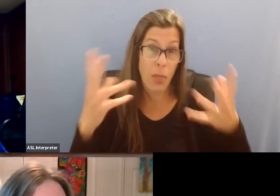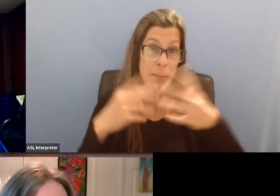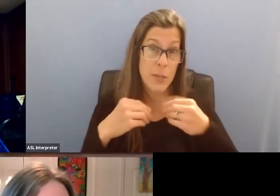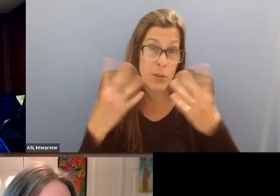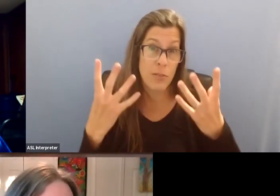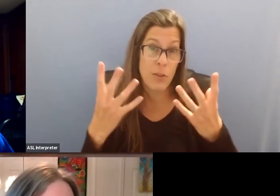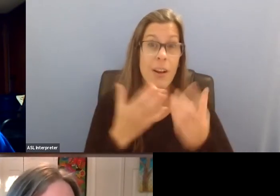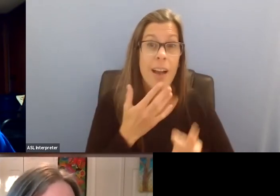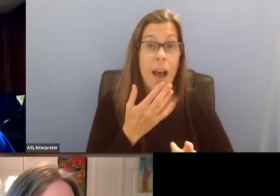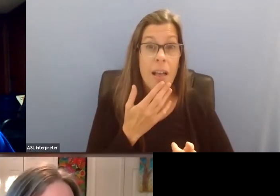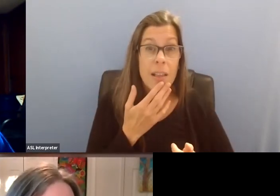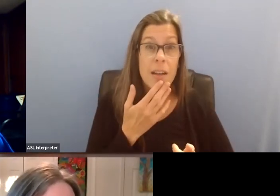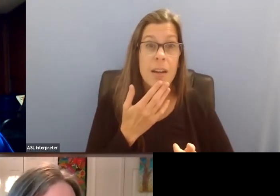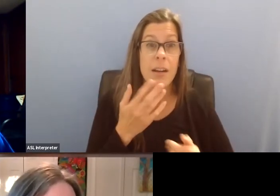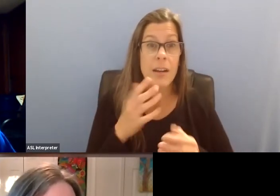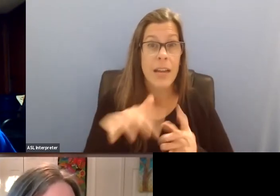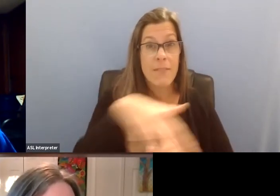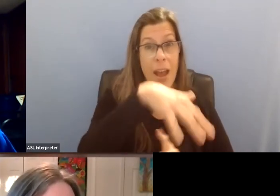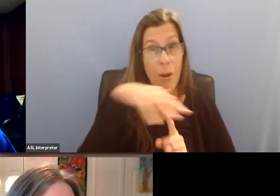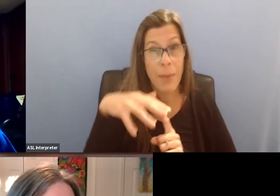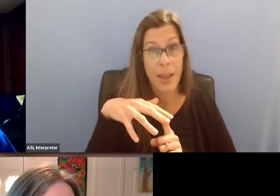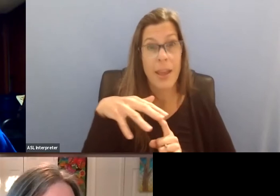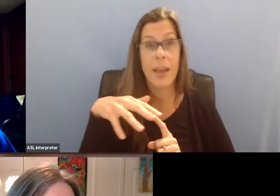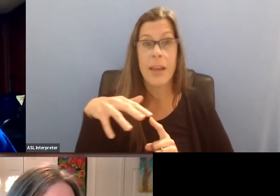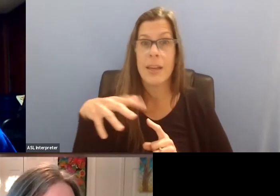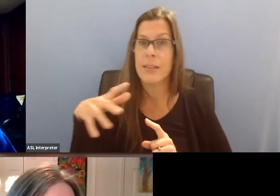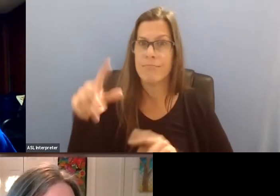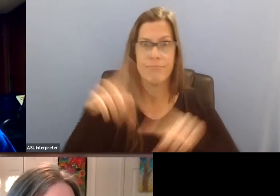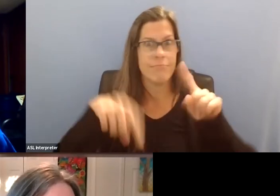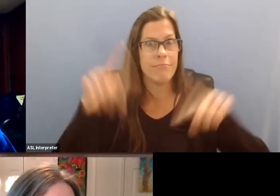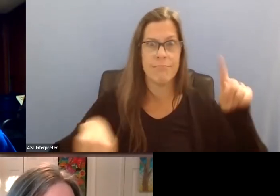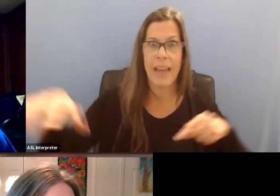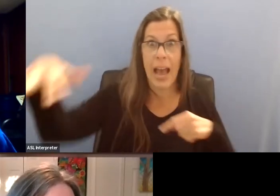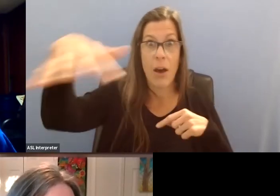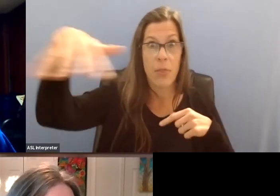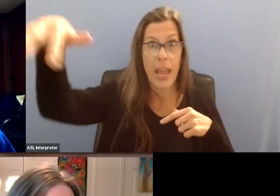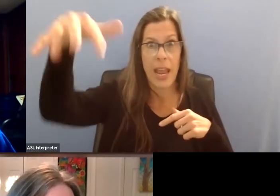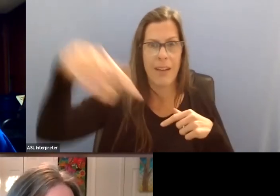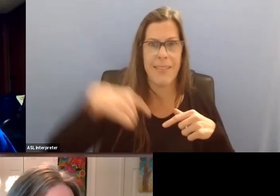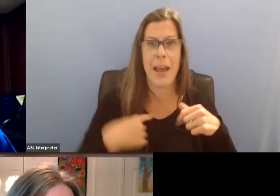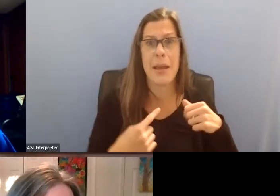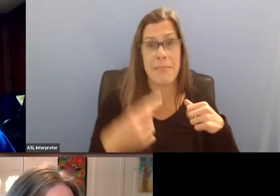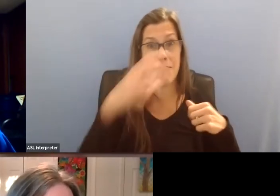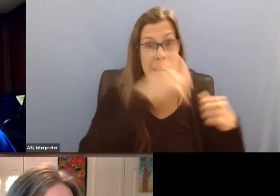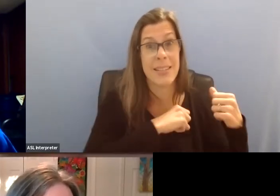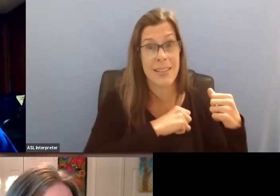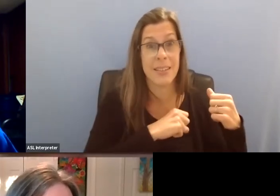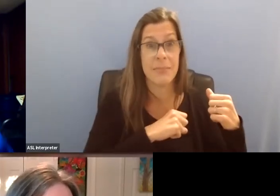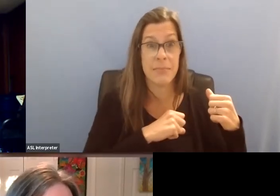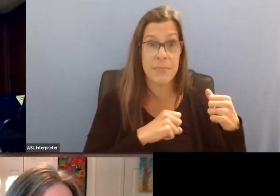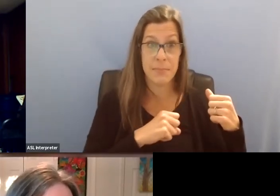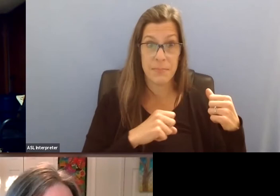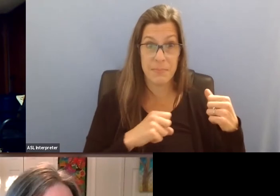that is out there that people have ample opportunity to partake of. And by the way, just